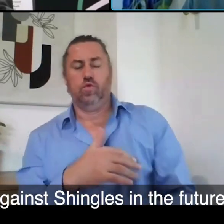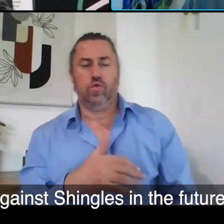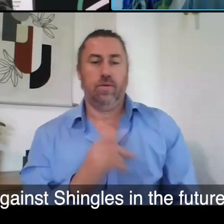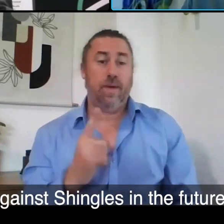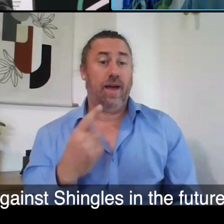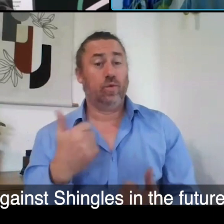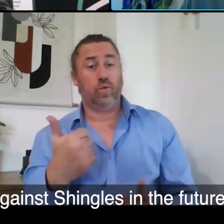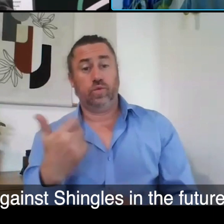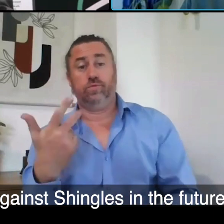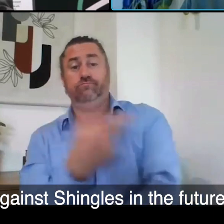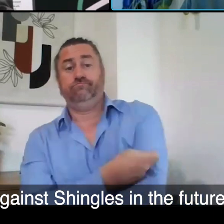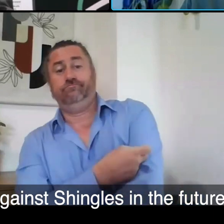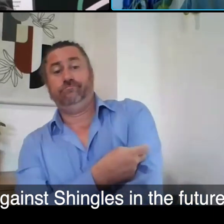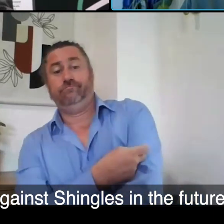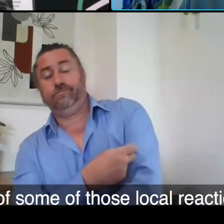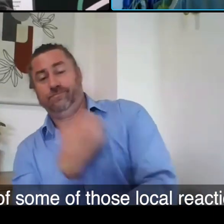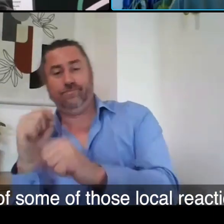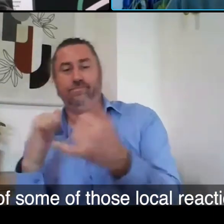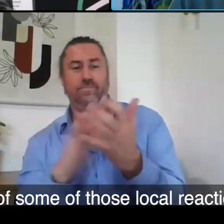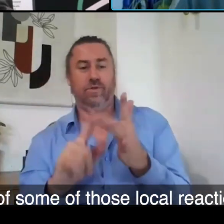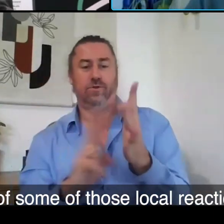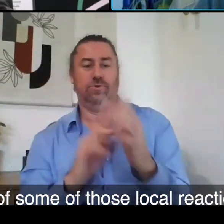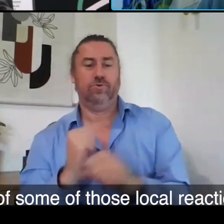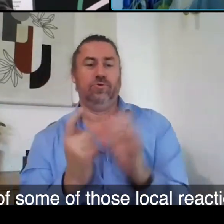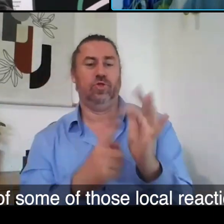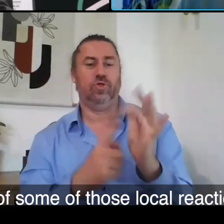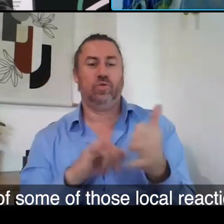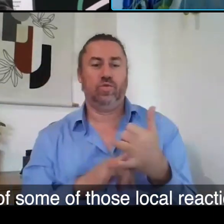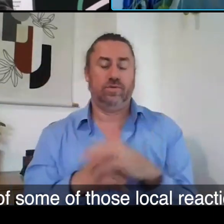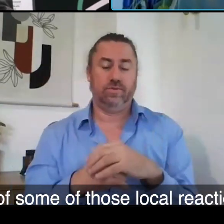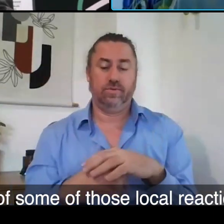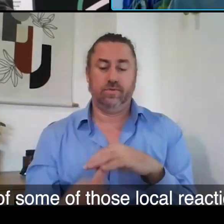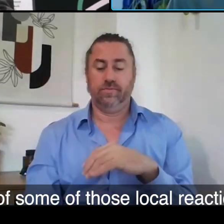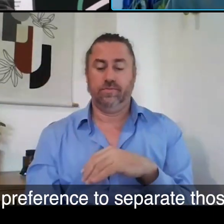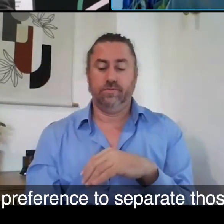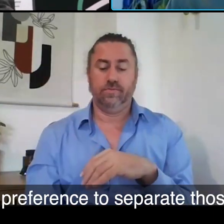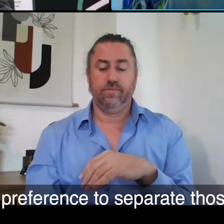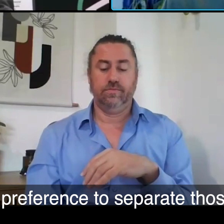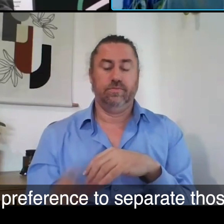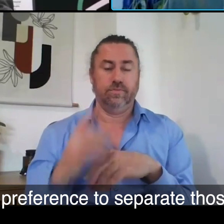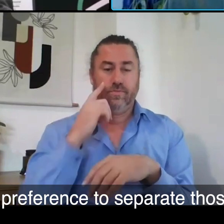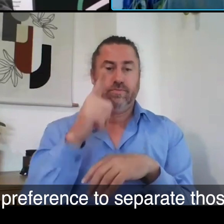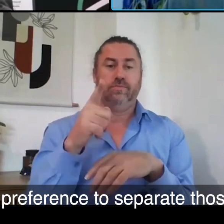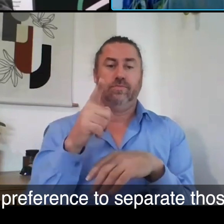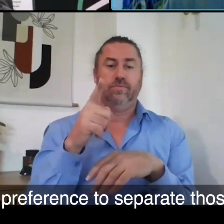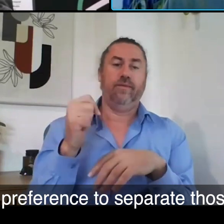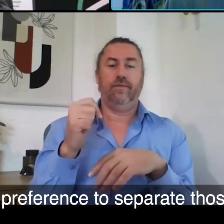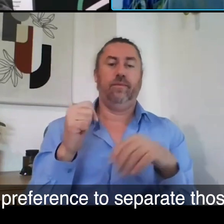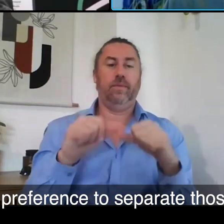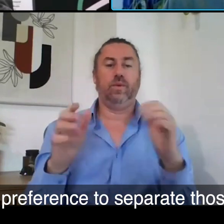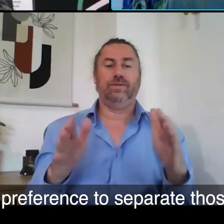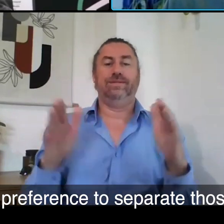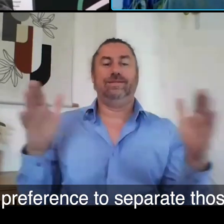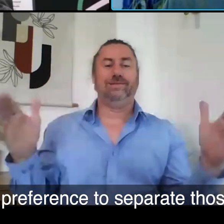against shingles in the future. So because of some of those local reactions, there's a little bit of a preference to separate